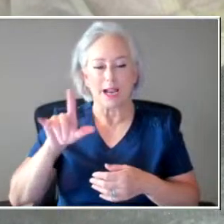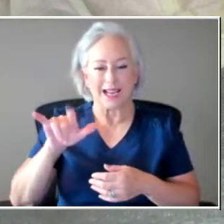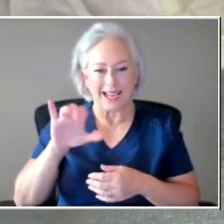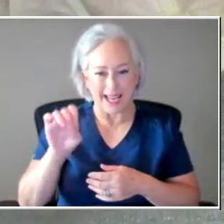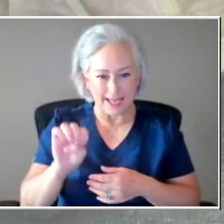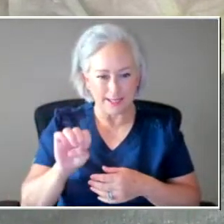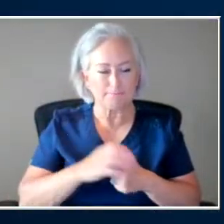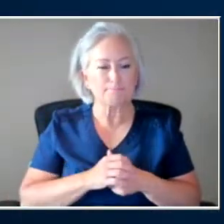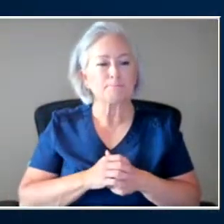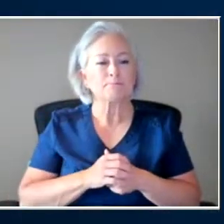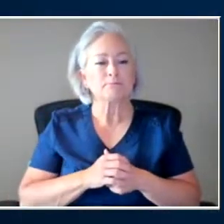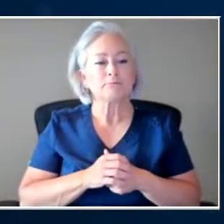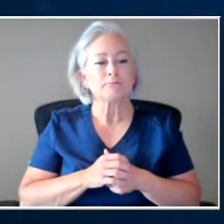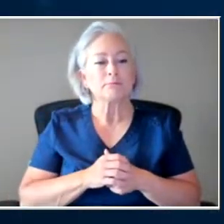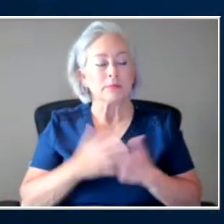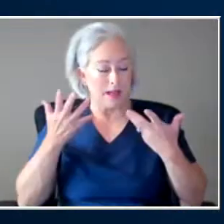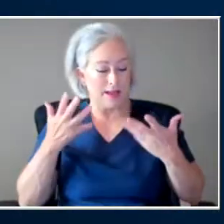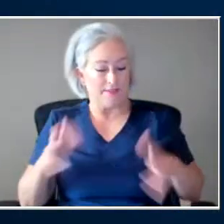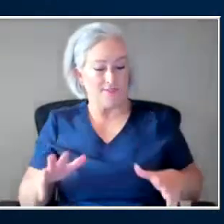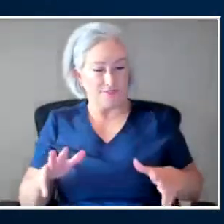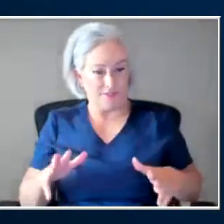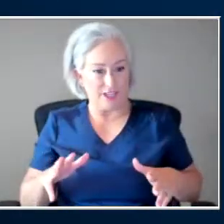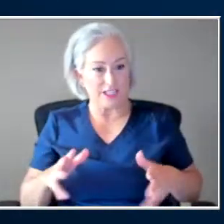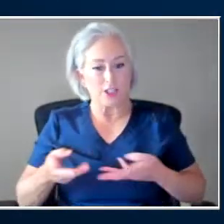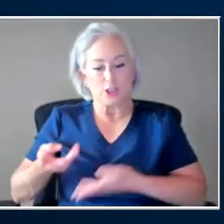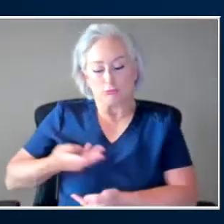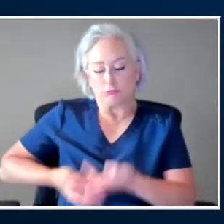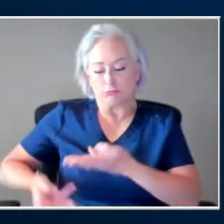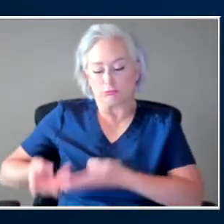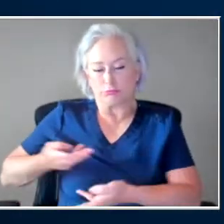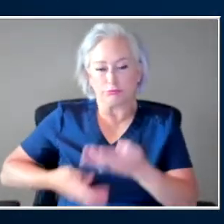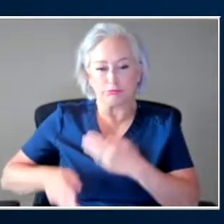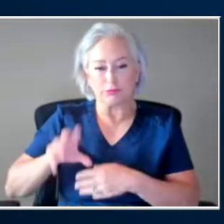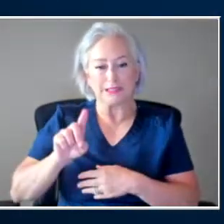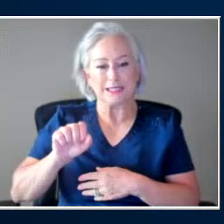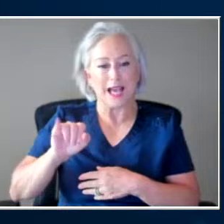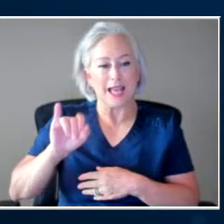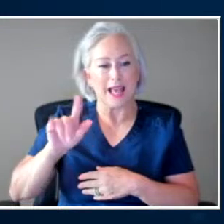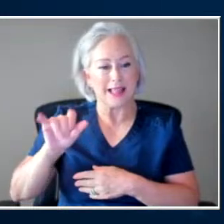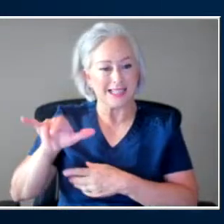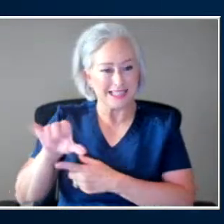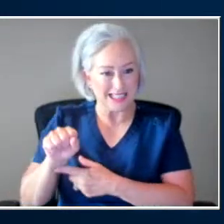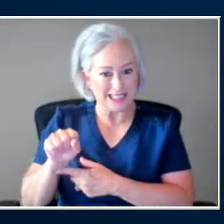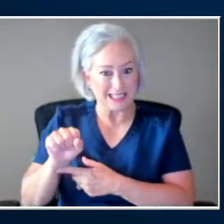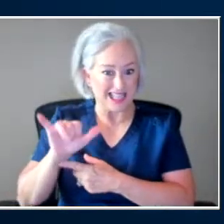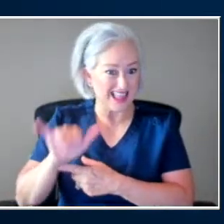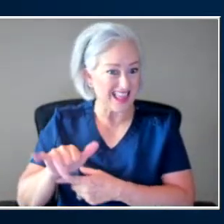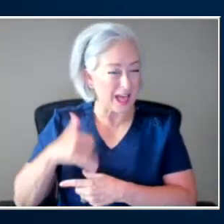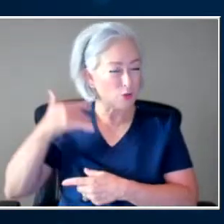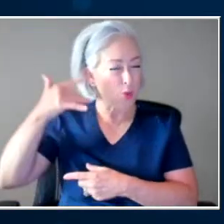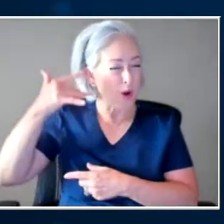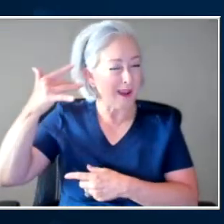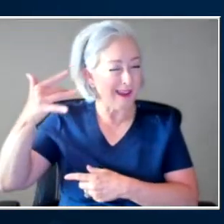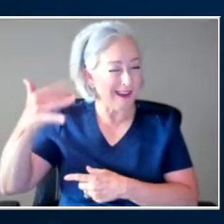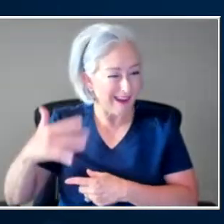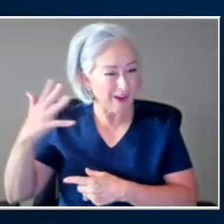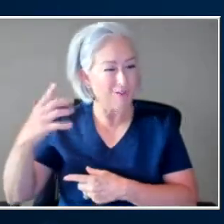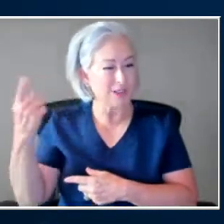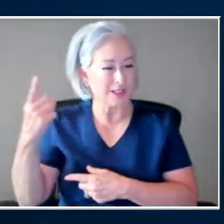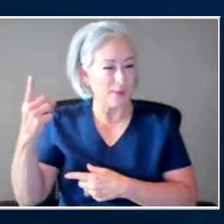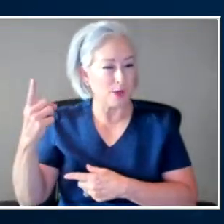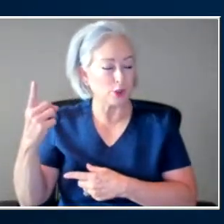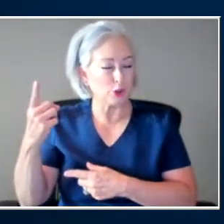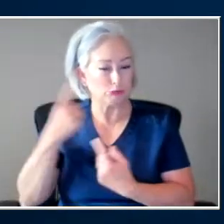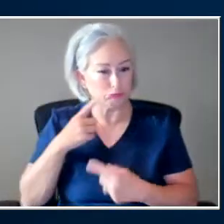of dialysis, which was, I understand, is very rare. And then I started, they got me